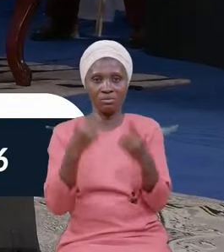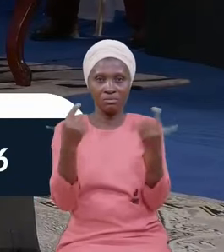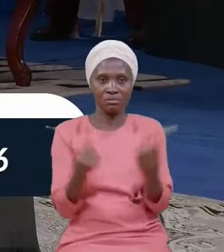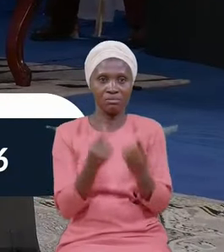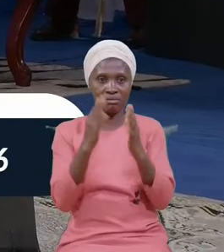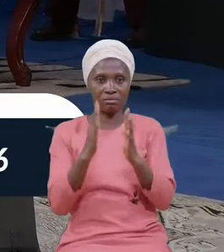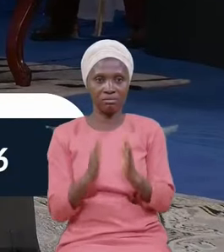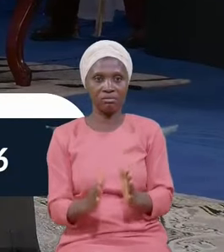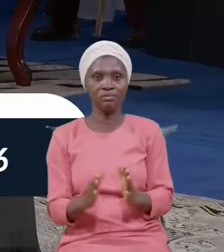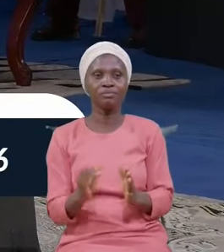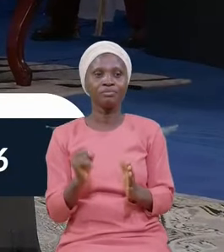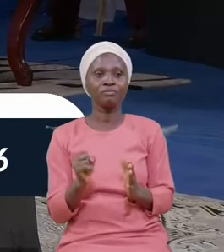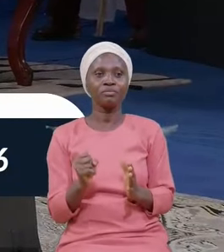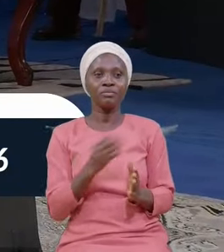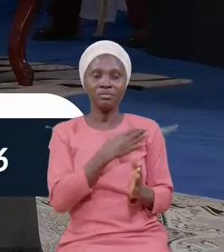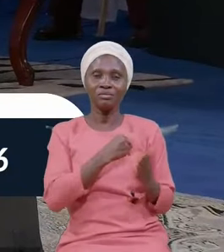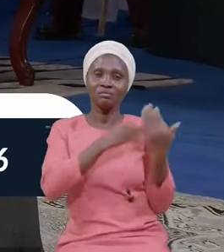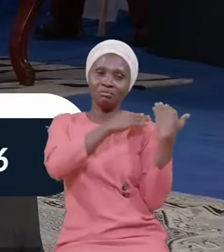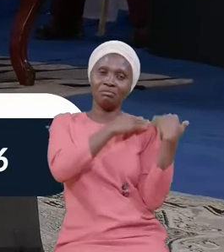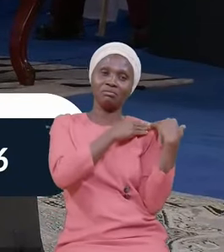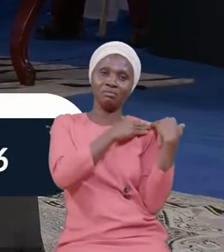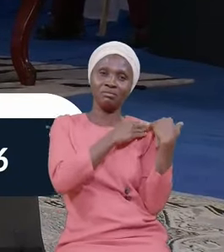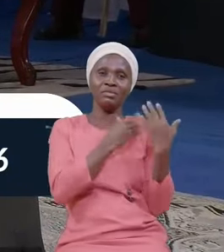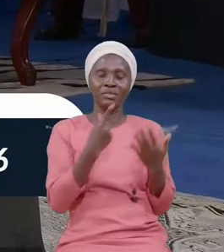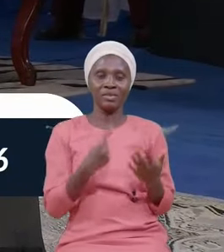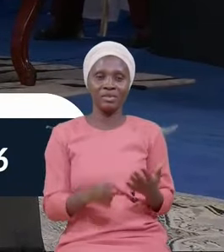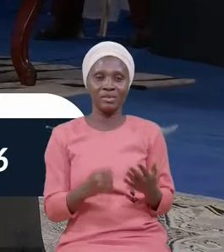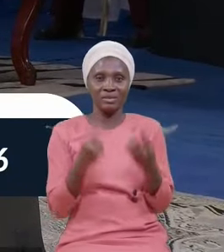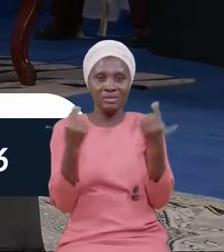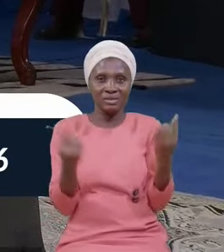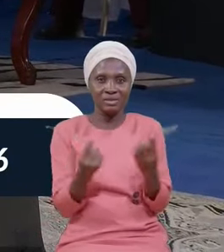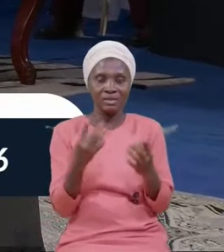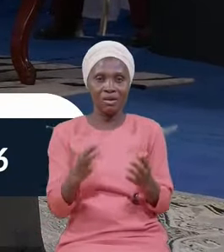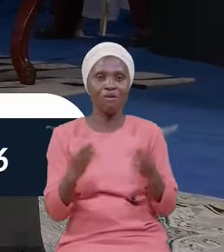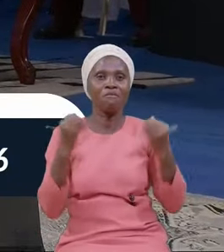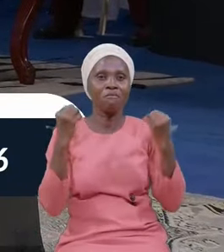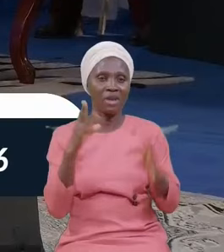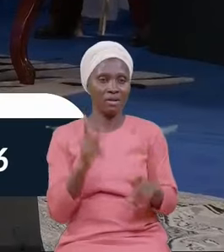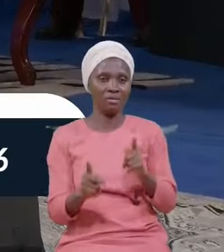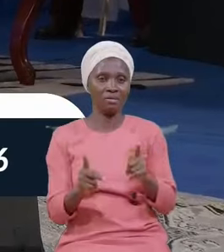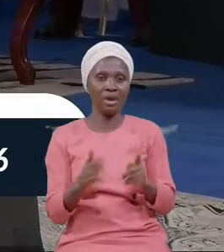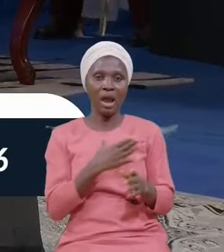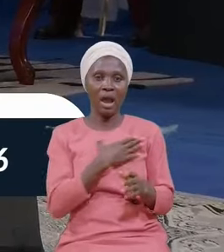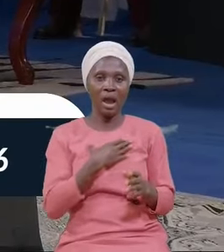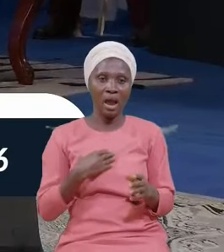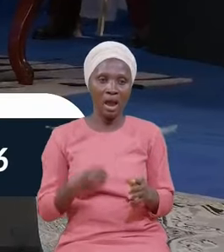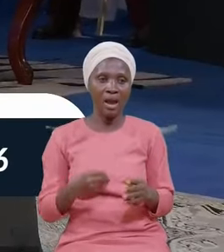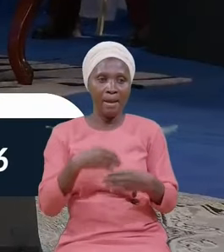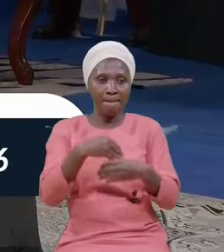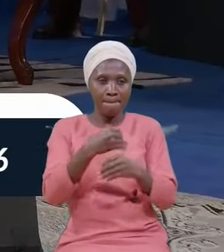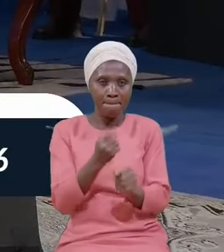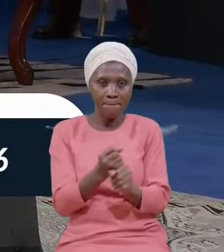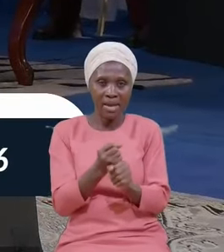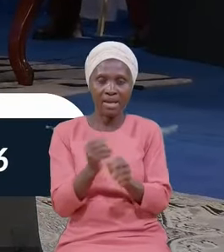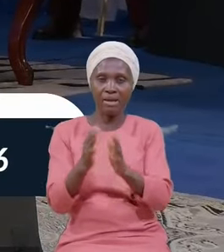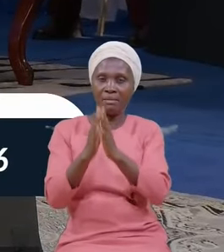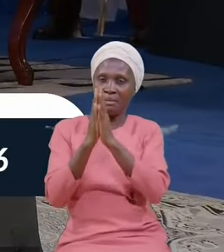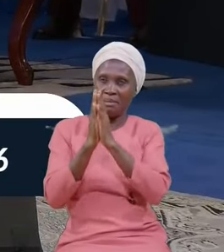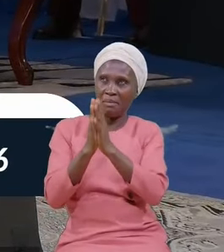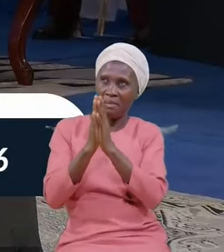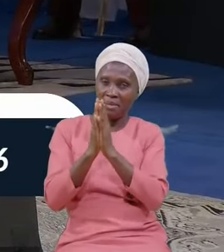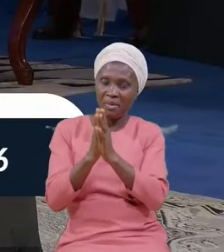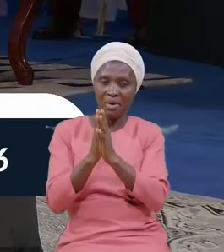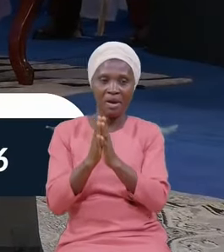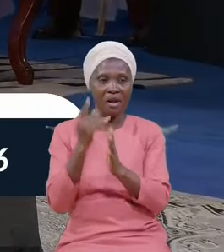sin of many look at this and made intercession for the